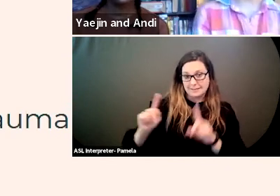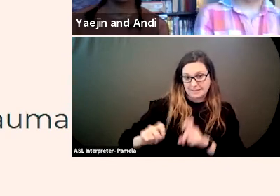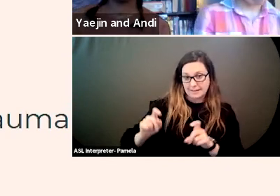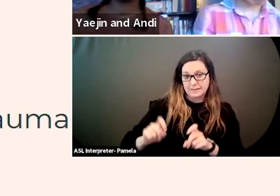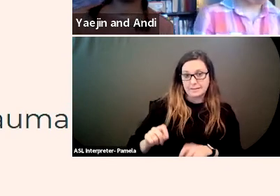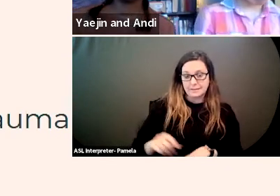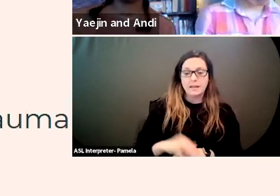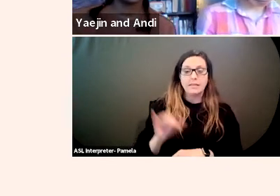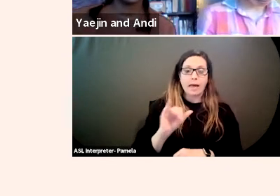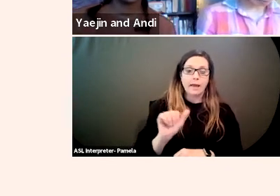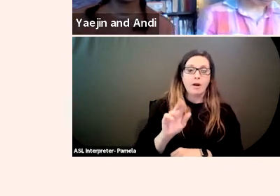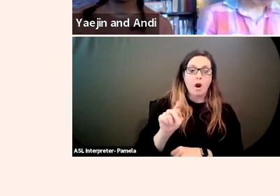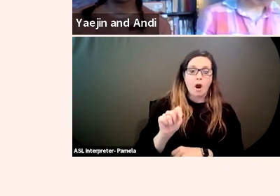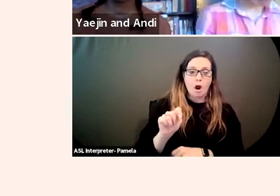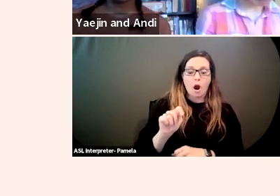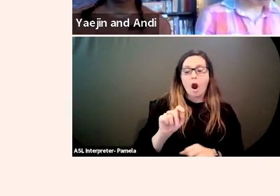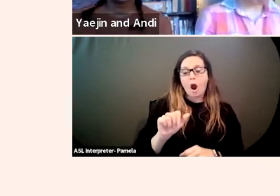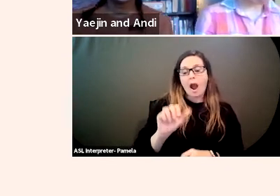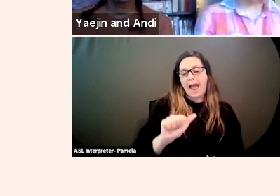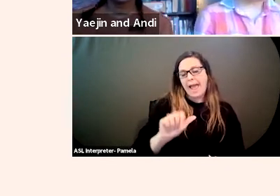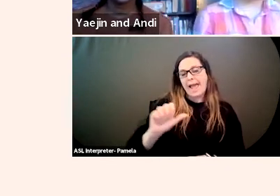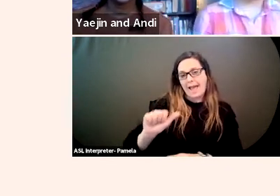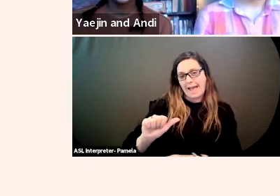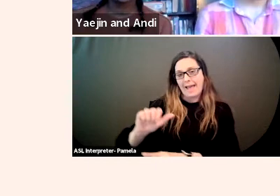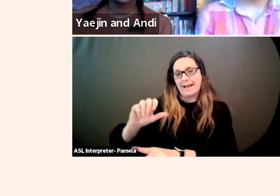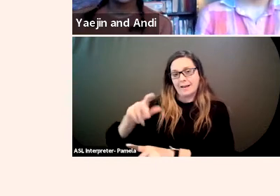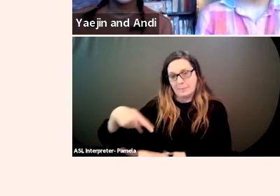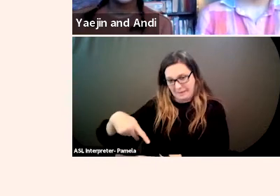program. So there were a total of